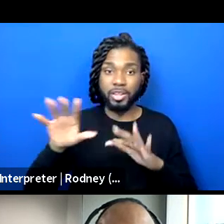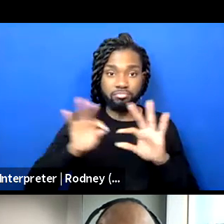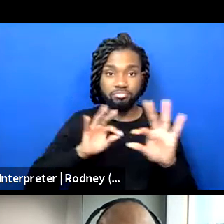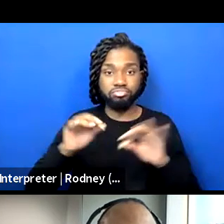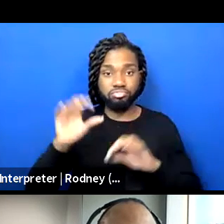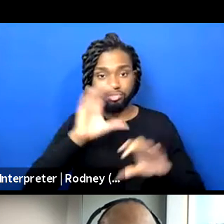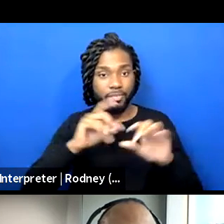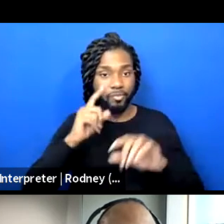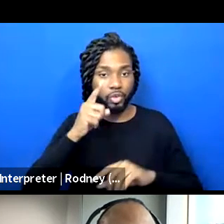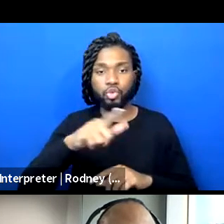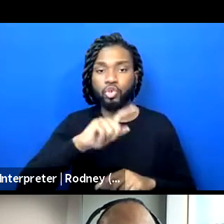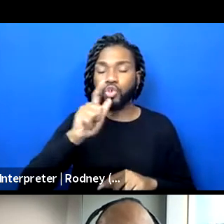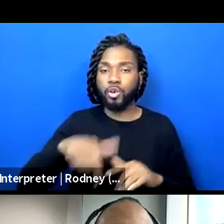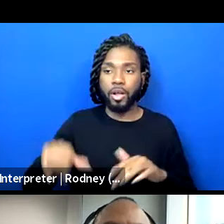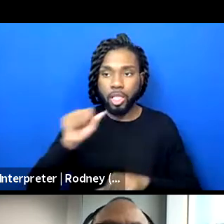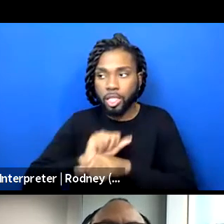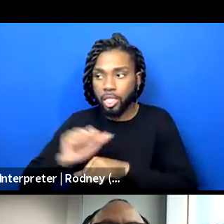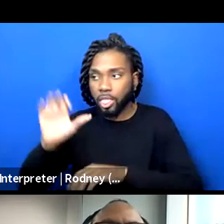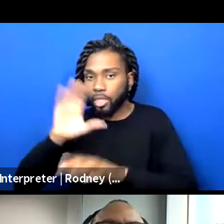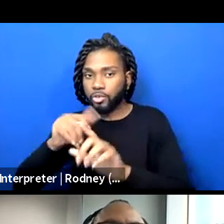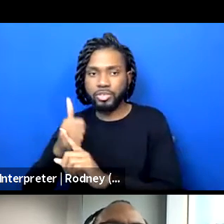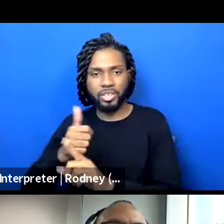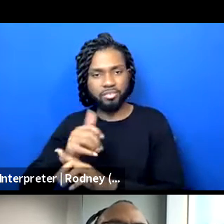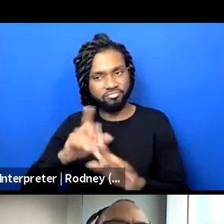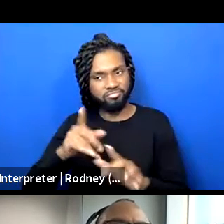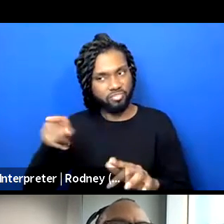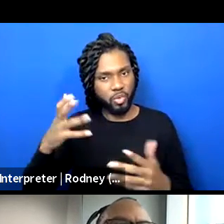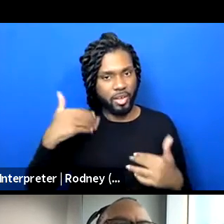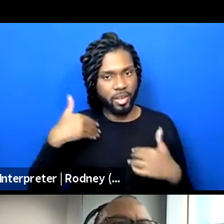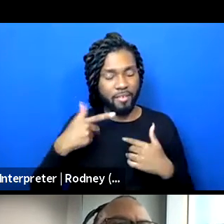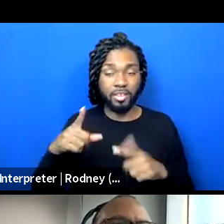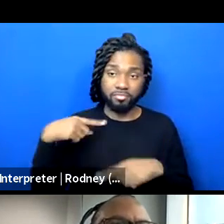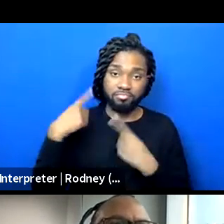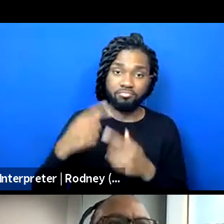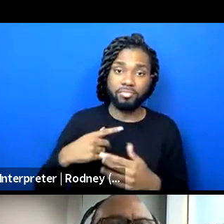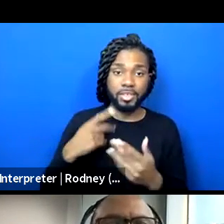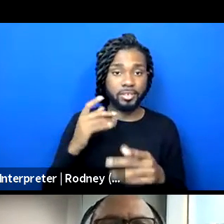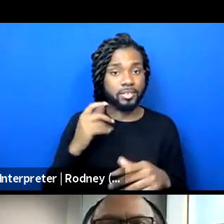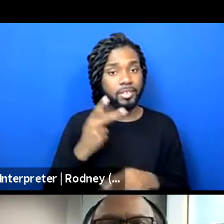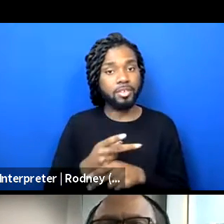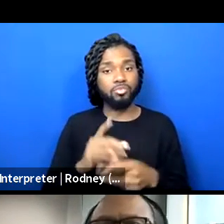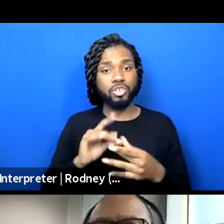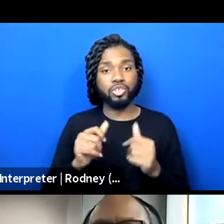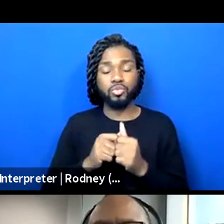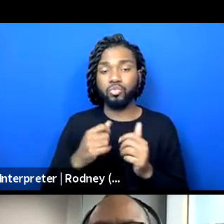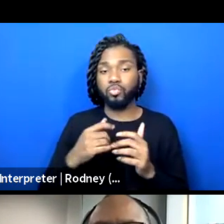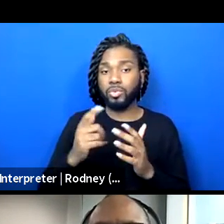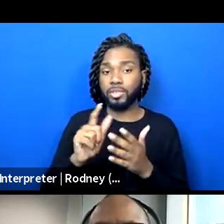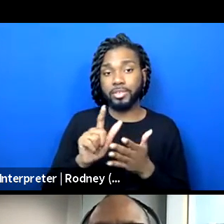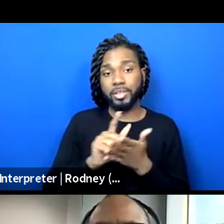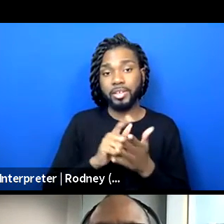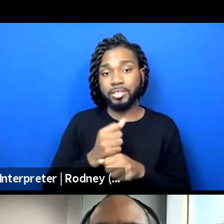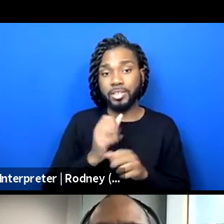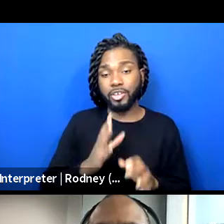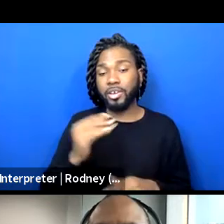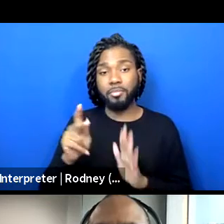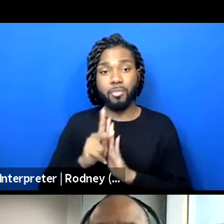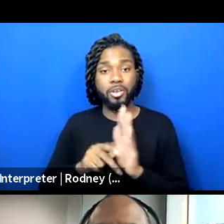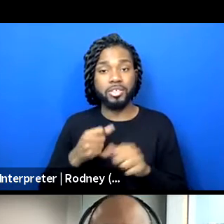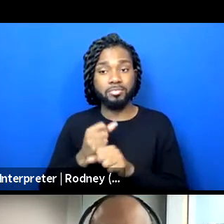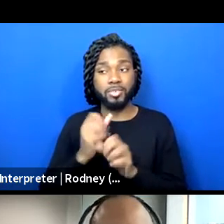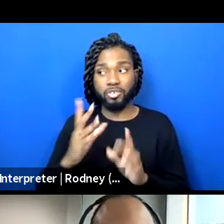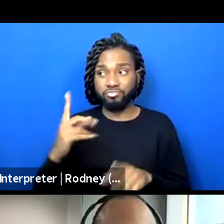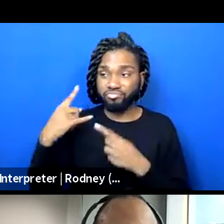the wheel. They've been building and maintaining these relationships with legislators and policymakers for decades. There is no need